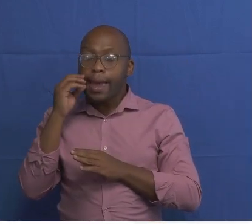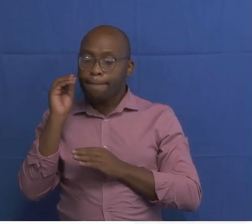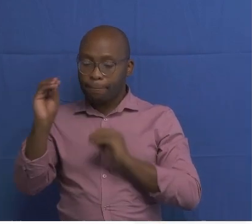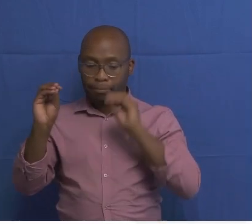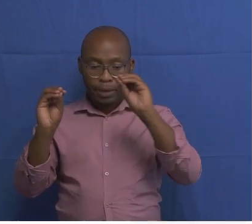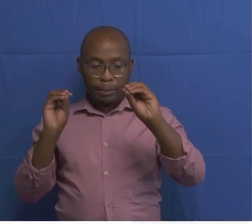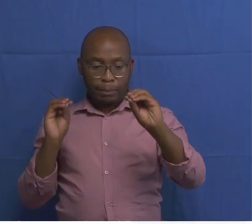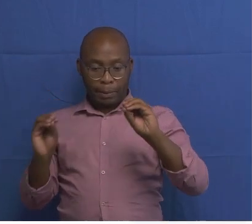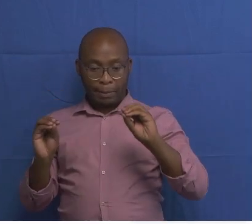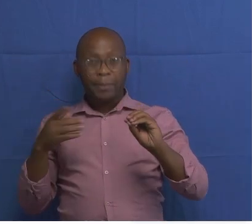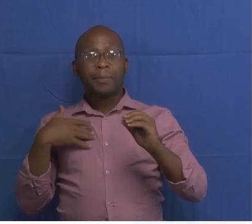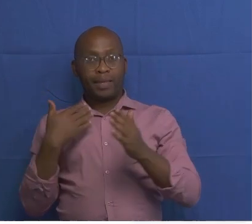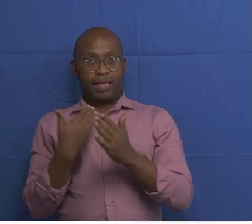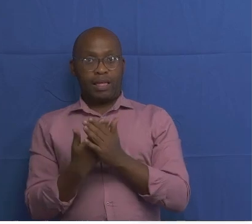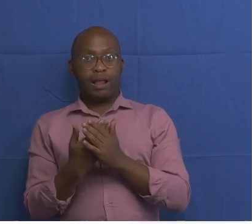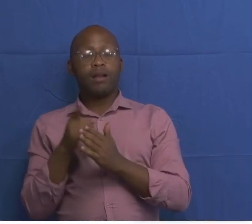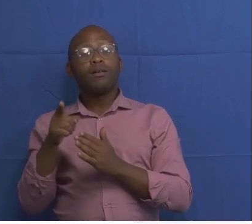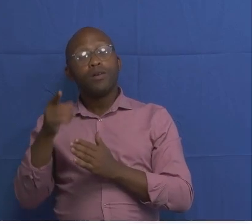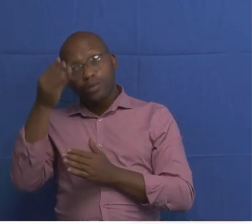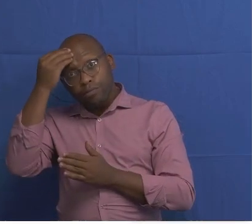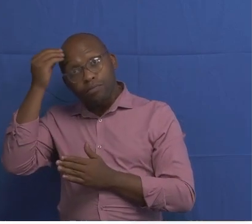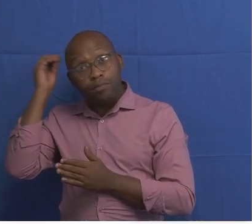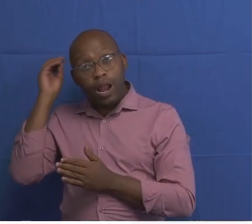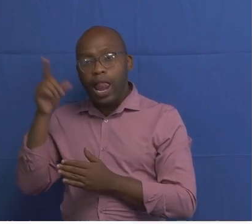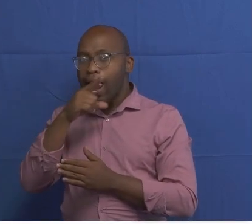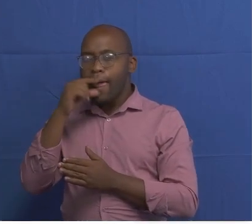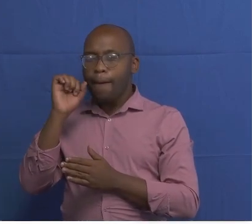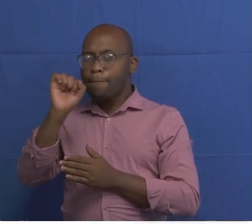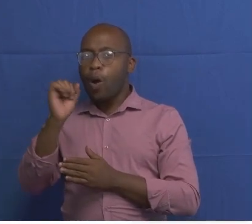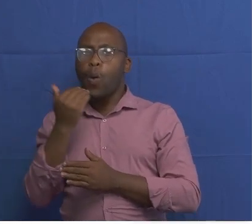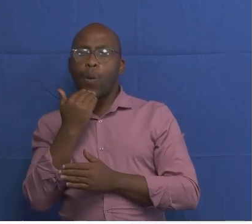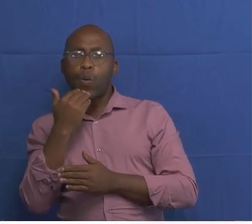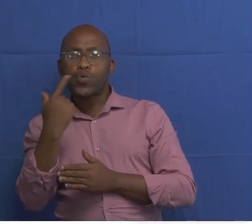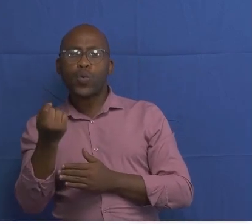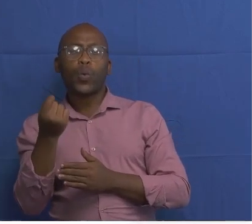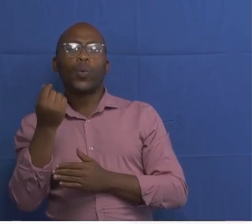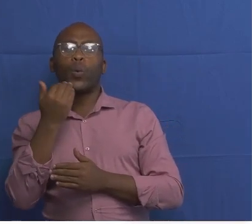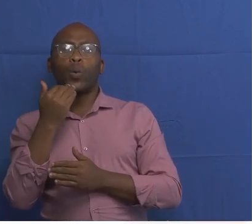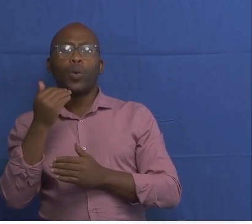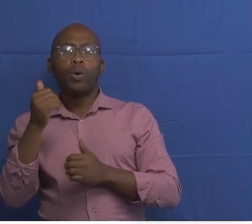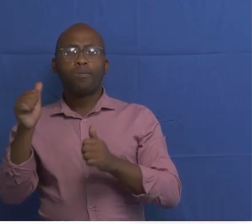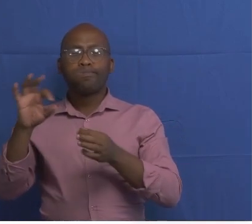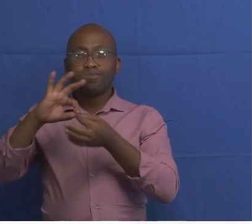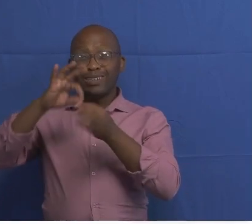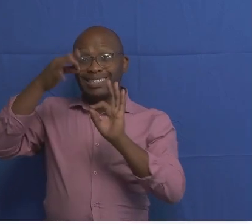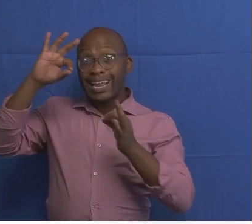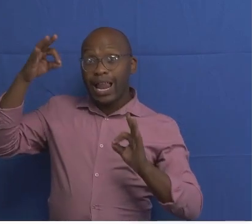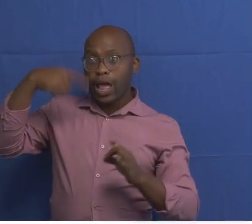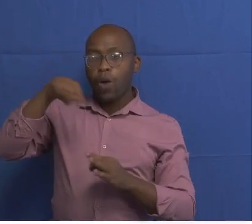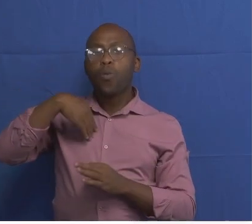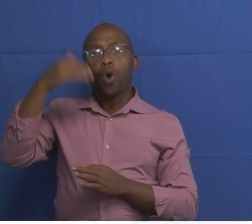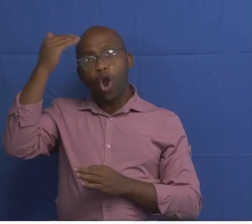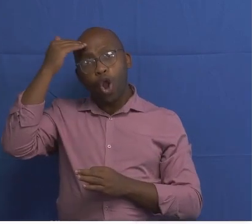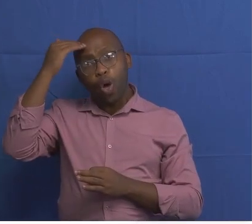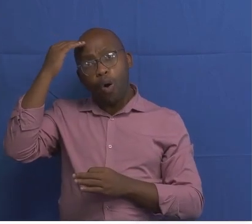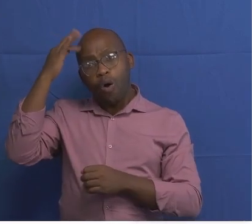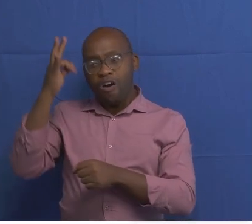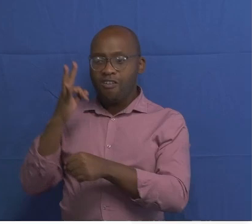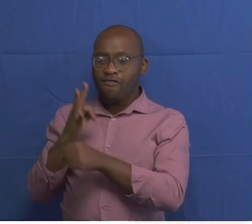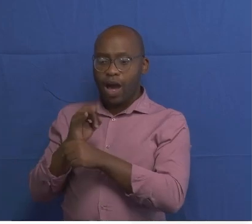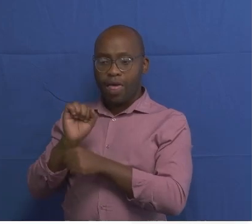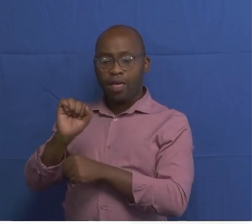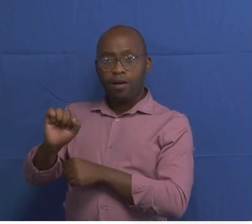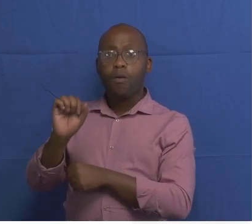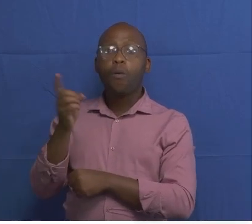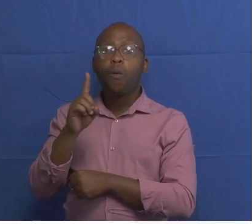scientists with what they have come up with in life sciences. For example, you have seen that in DNA, they were always asking you who were the